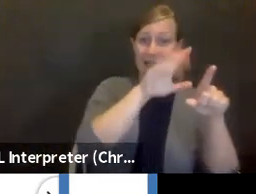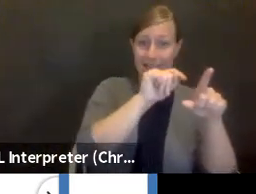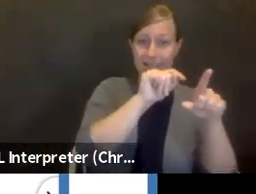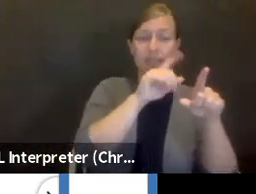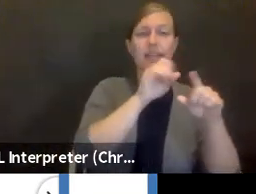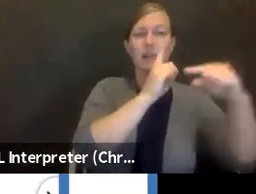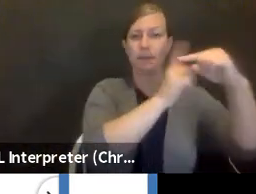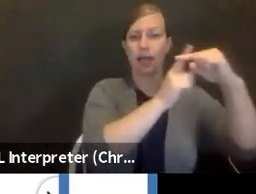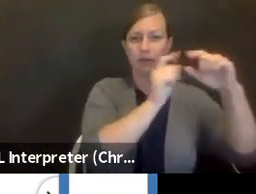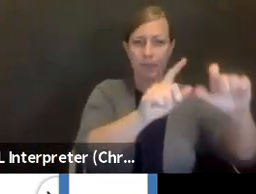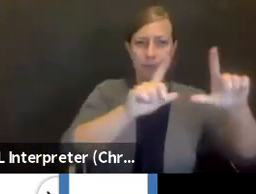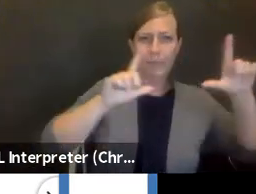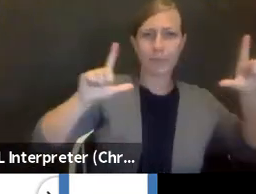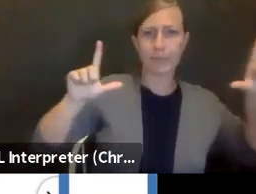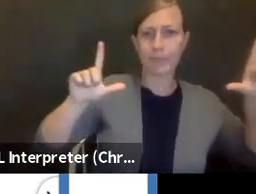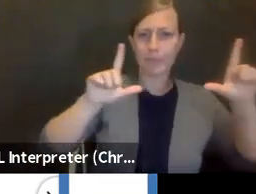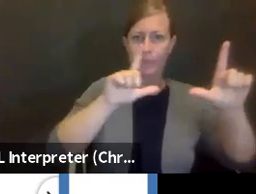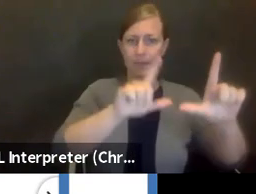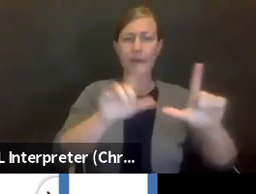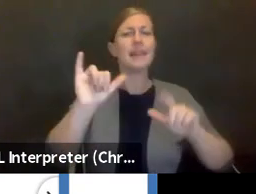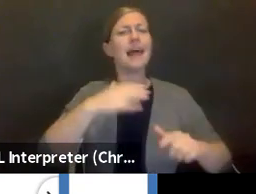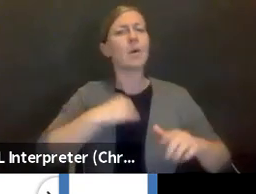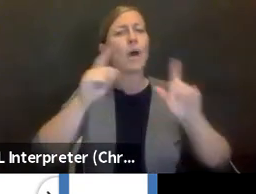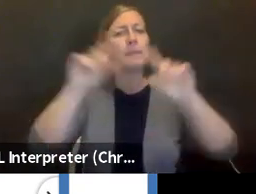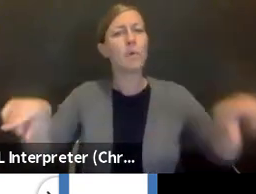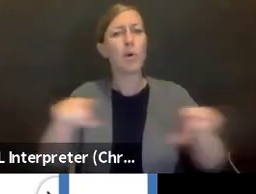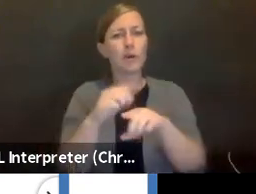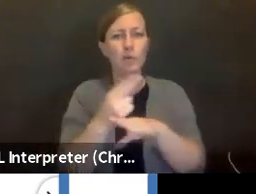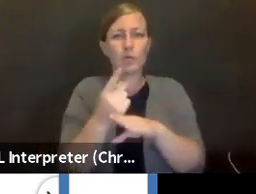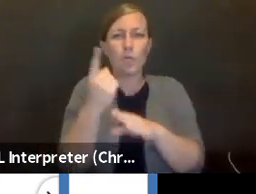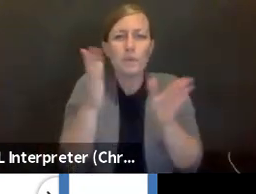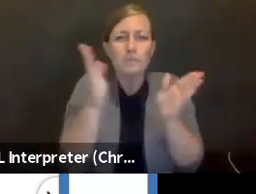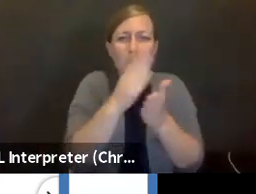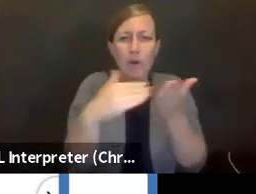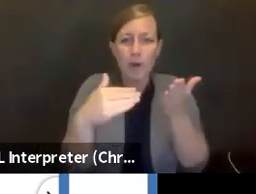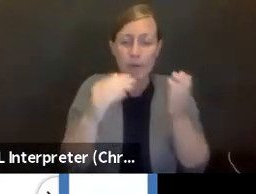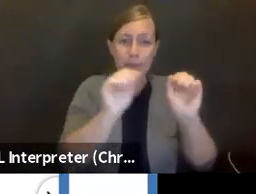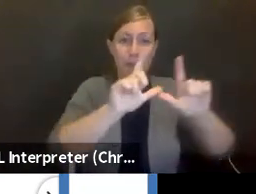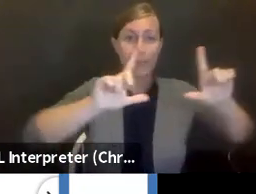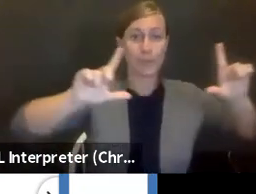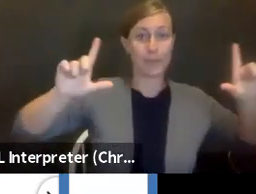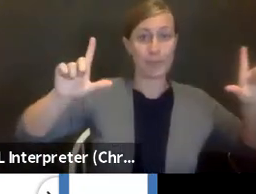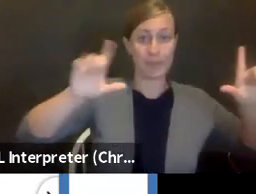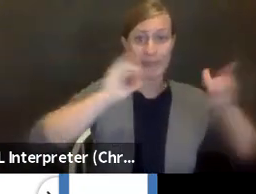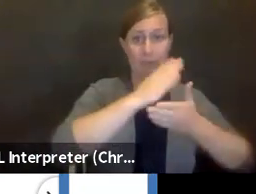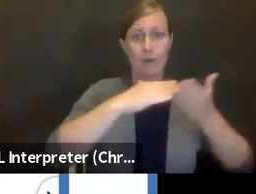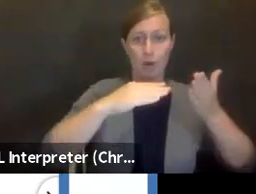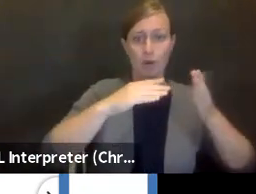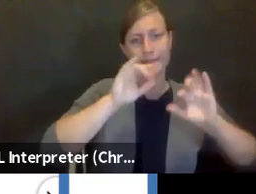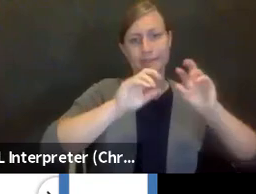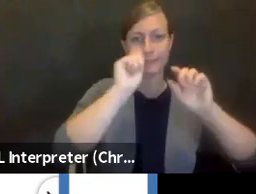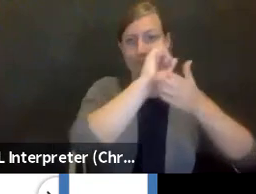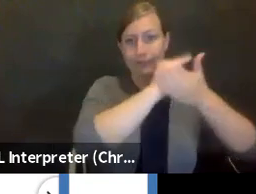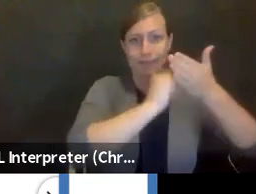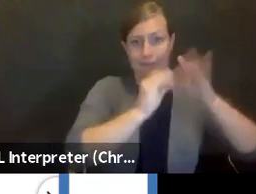of the screen. Think about a whiteboard and only using a little corner of it. So you could work in just that area. And then if you don't